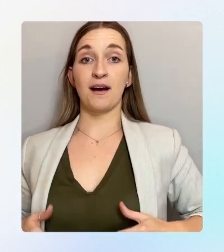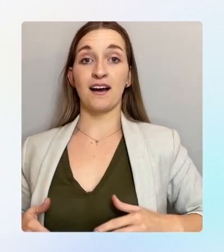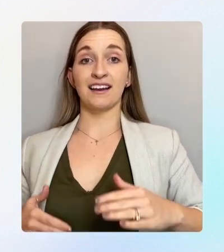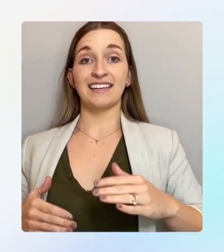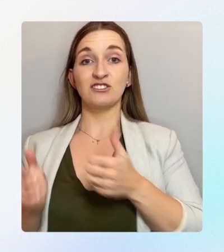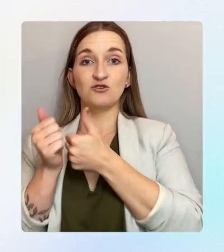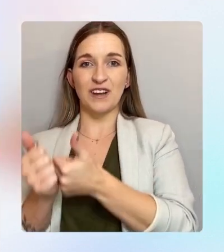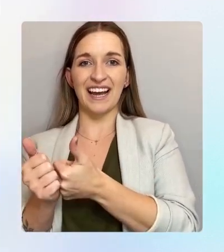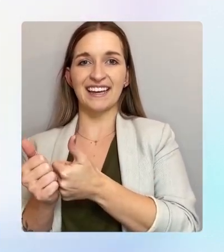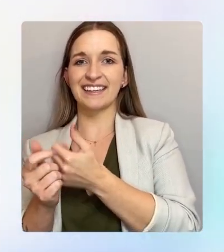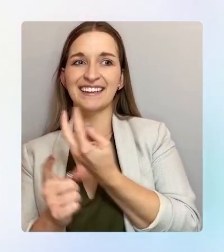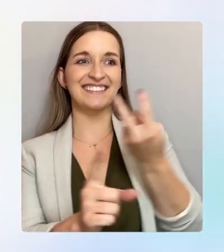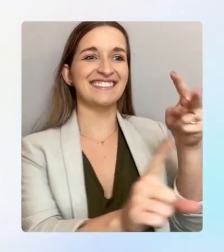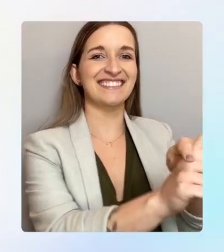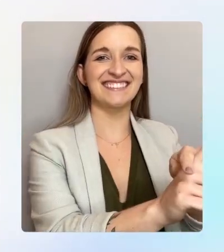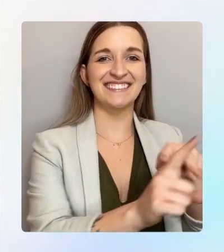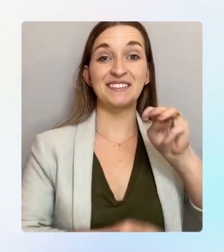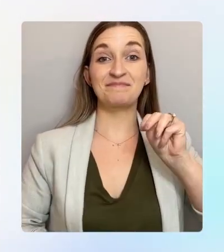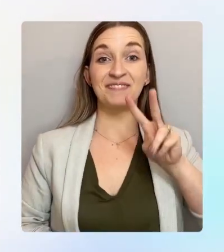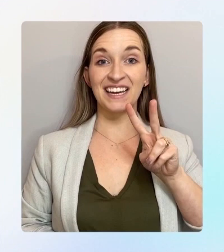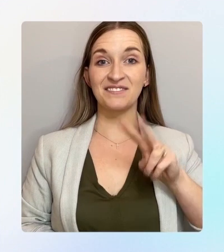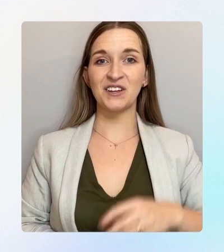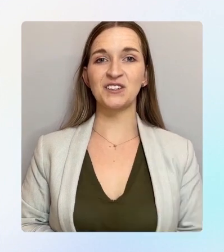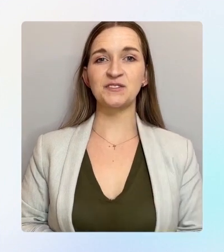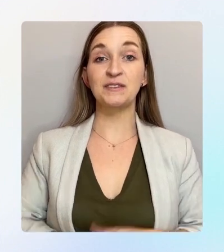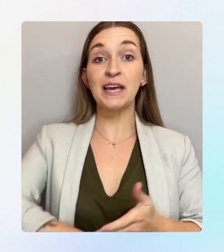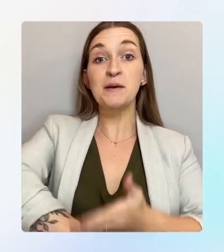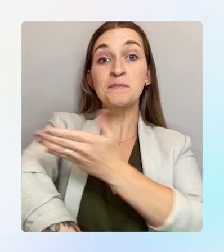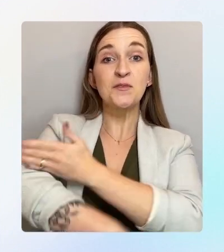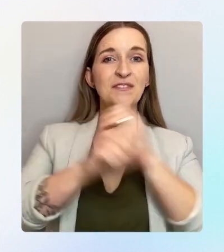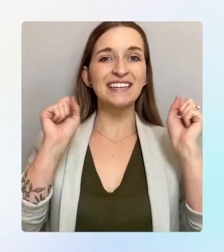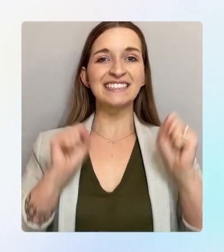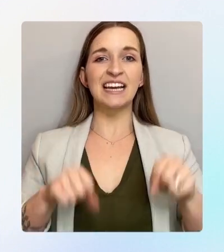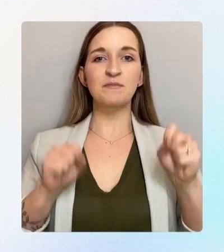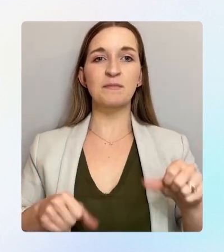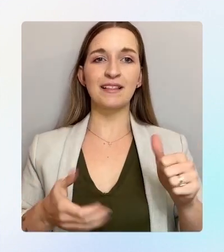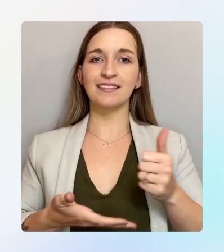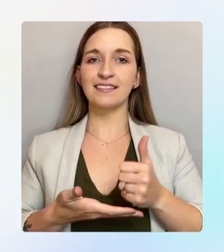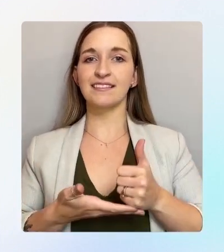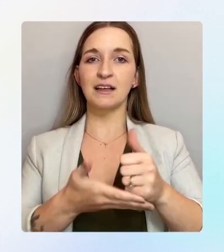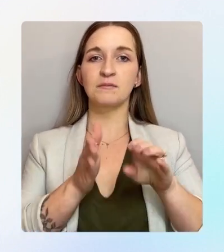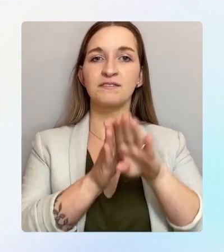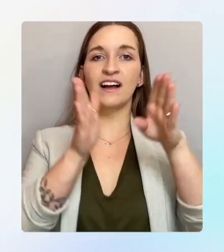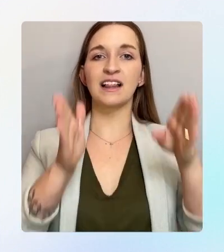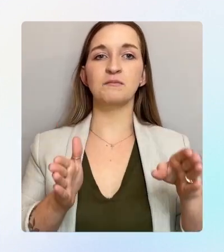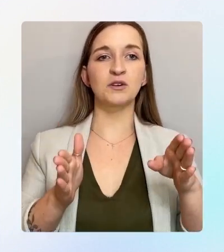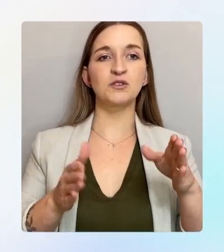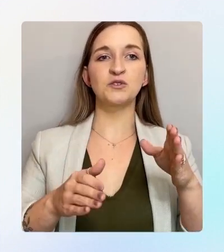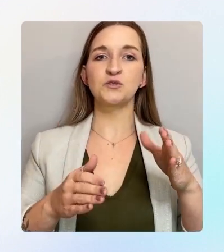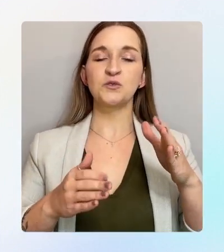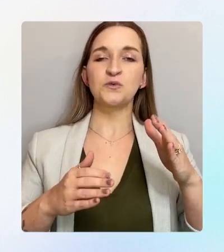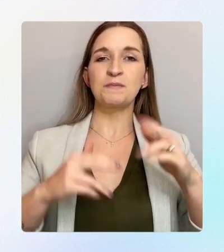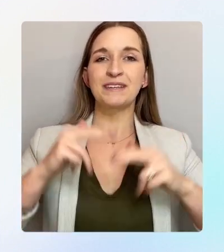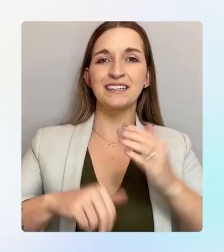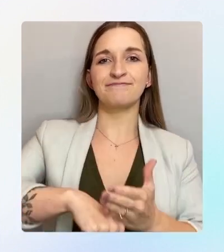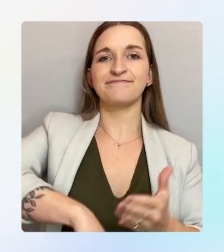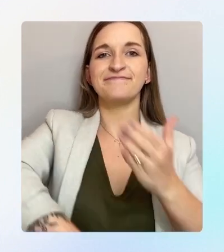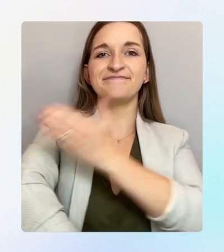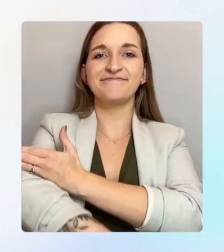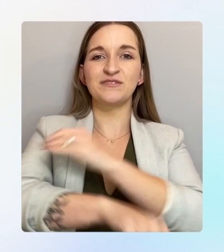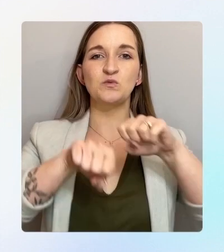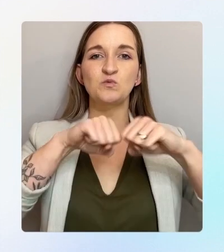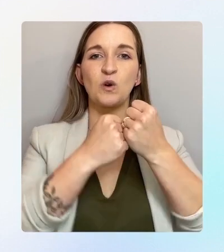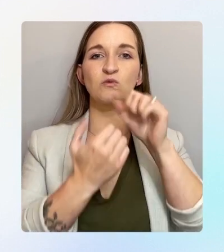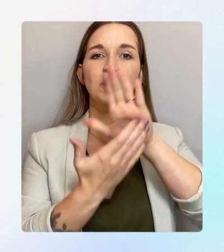metaverse. These improved capabilities enable developers to build enhanced social presence experiences. For